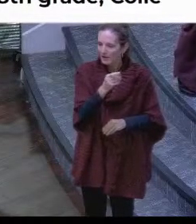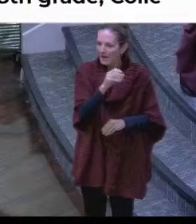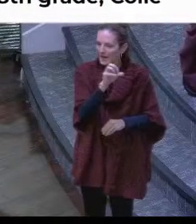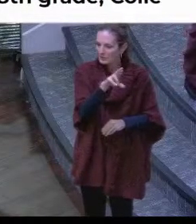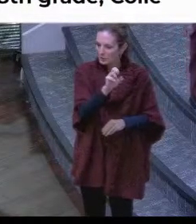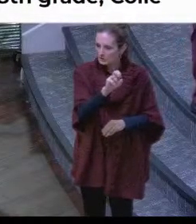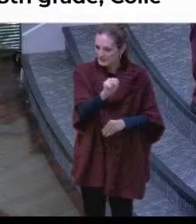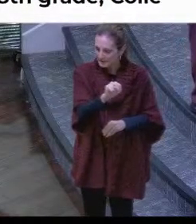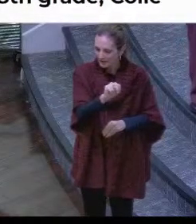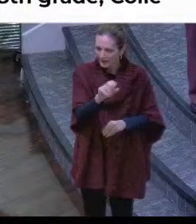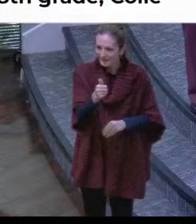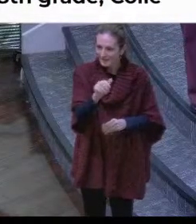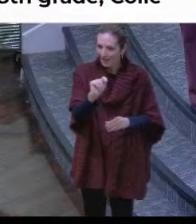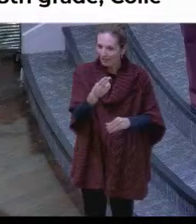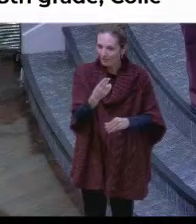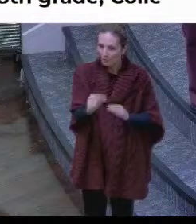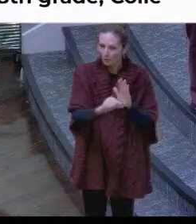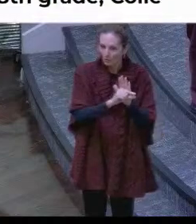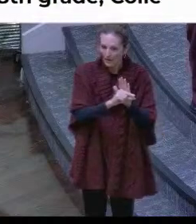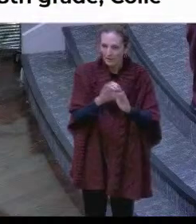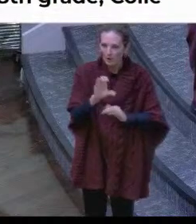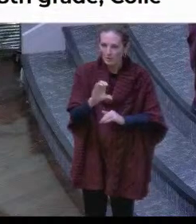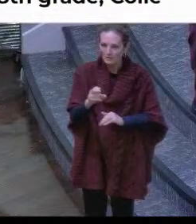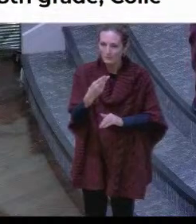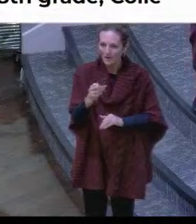grade, Clark Central High School.